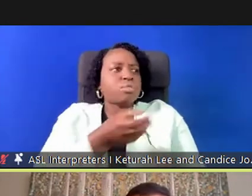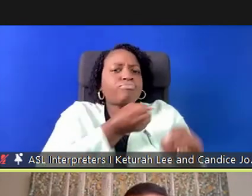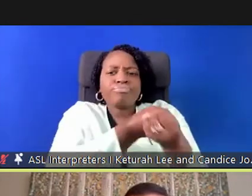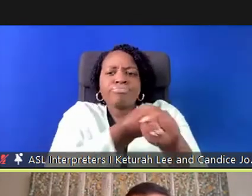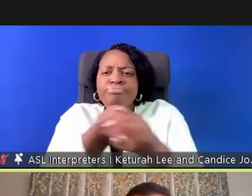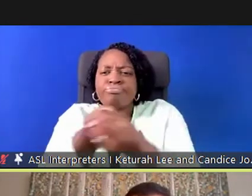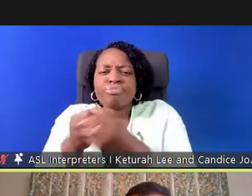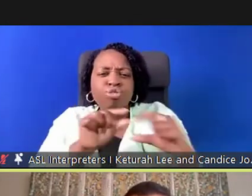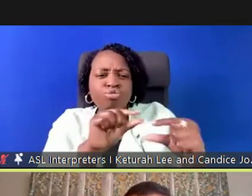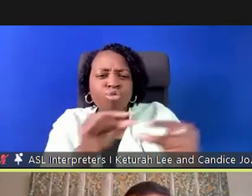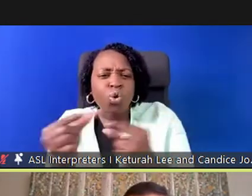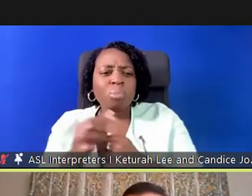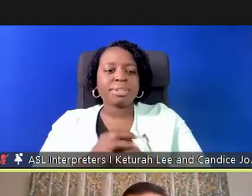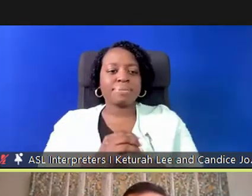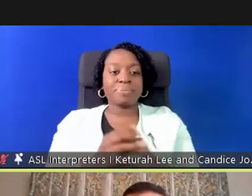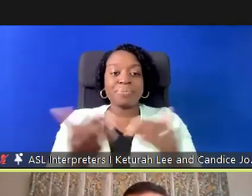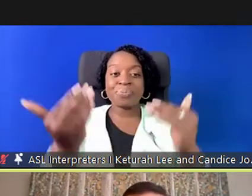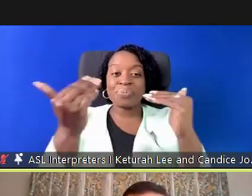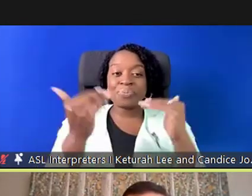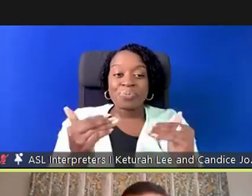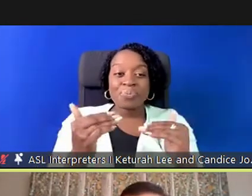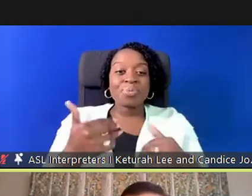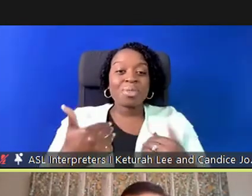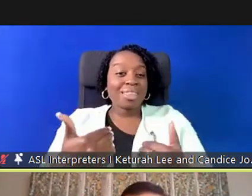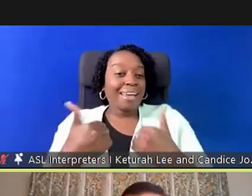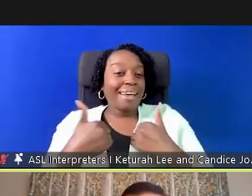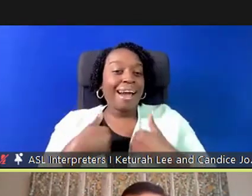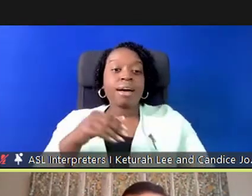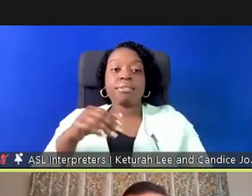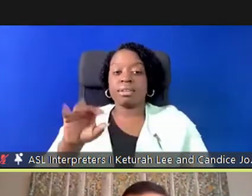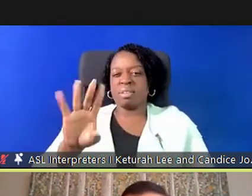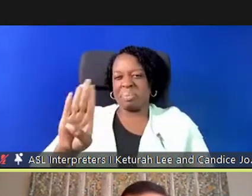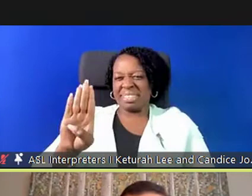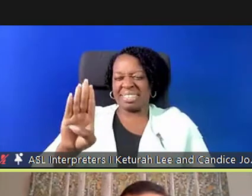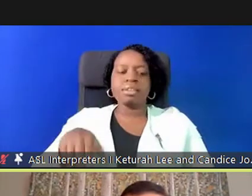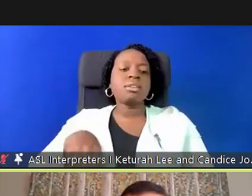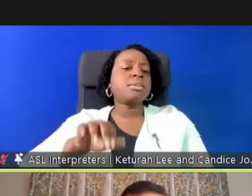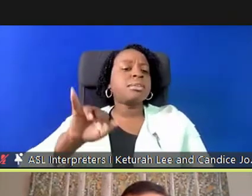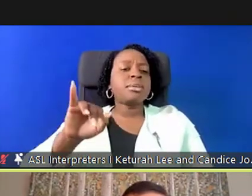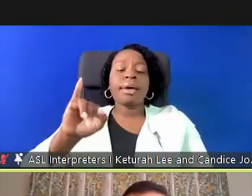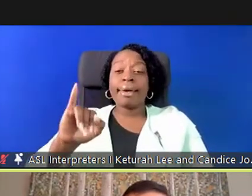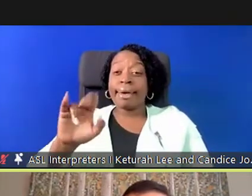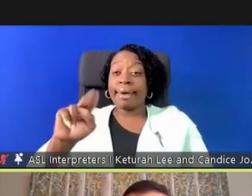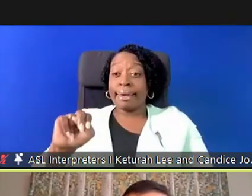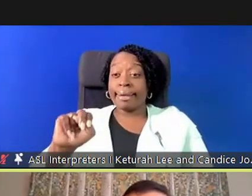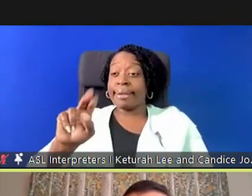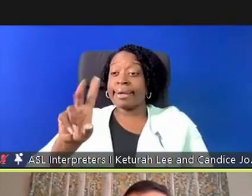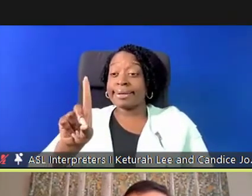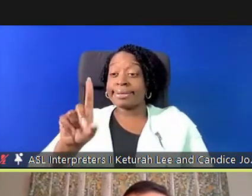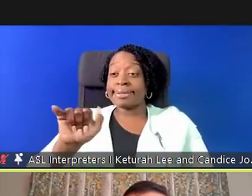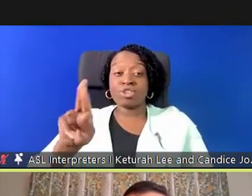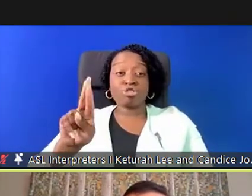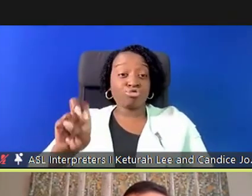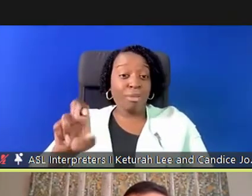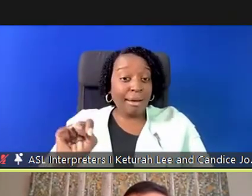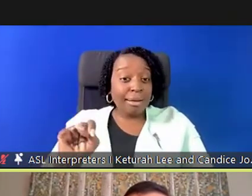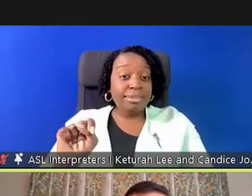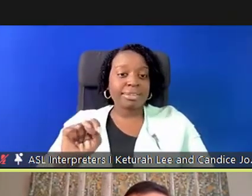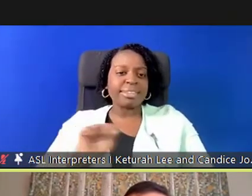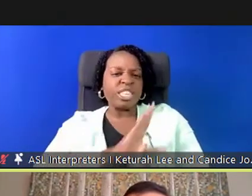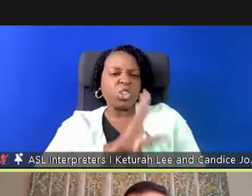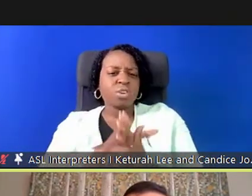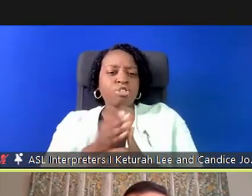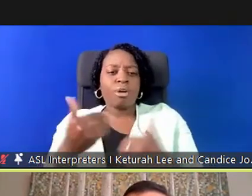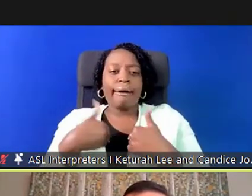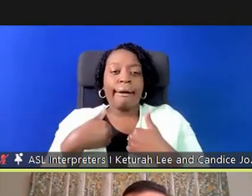as providing hearing aids or providing mobility devices for functional needs. And third, we should be aware of and actively